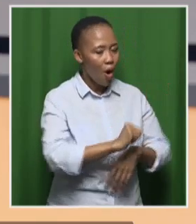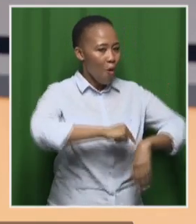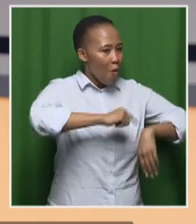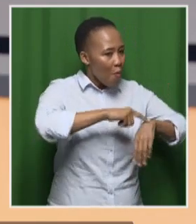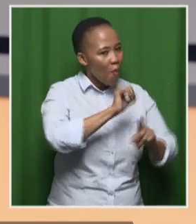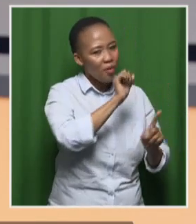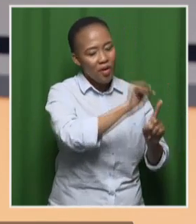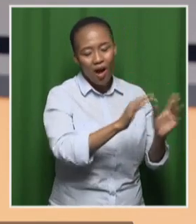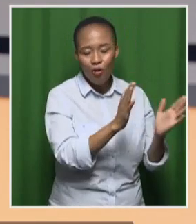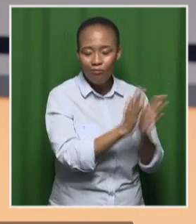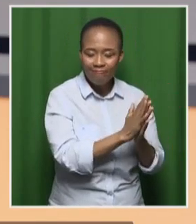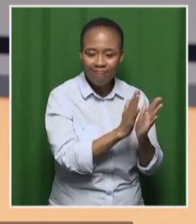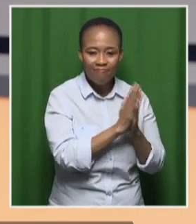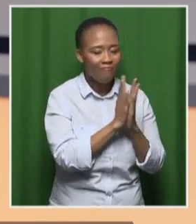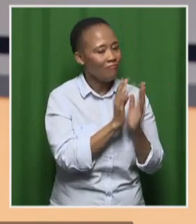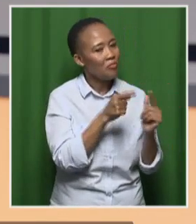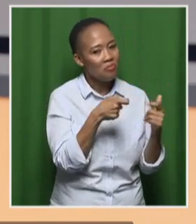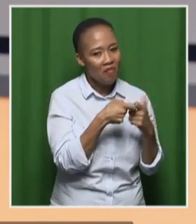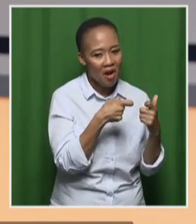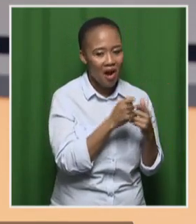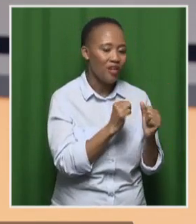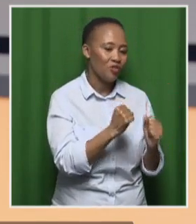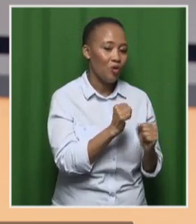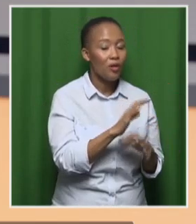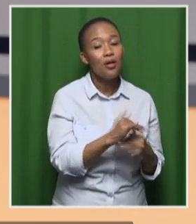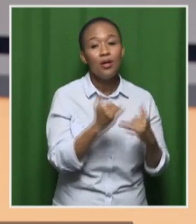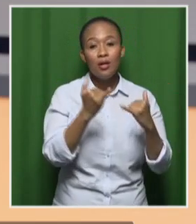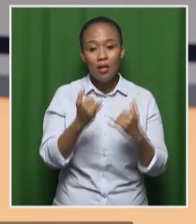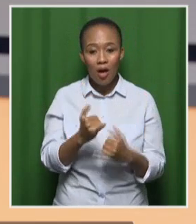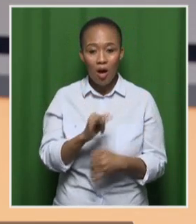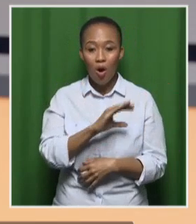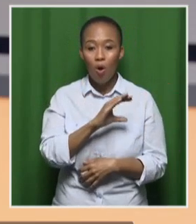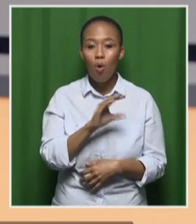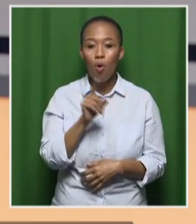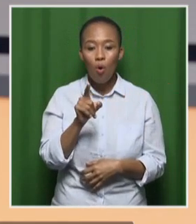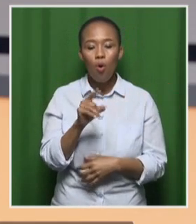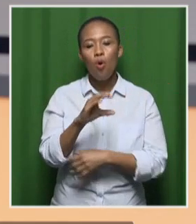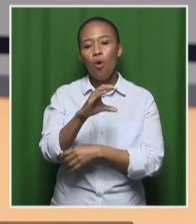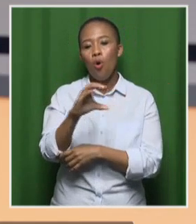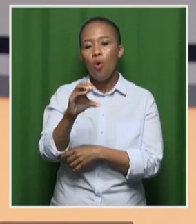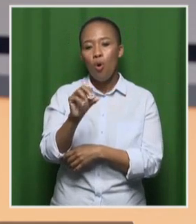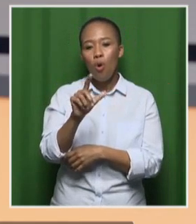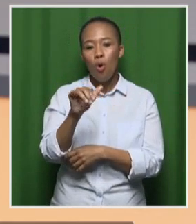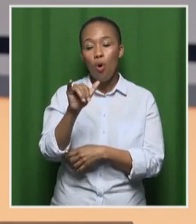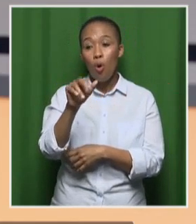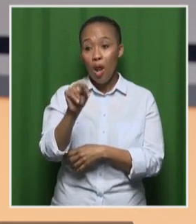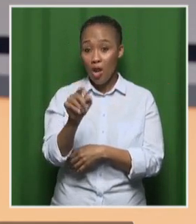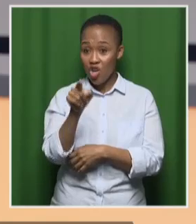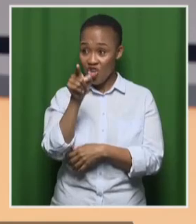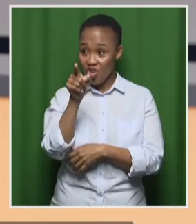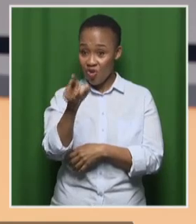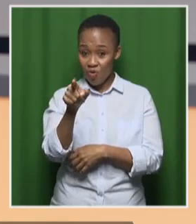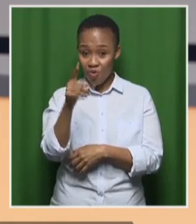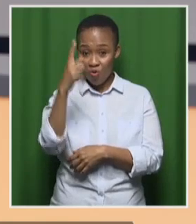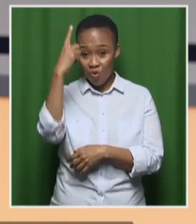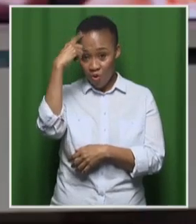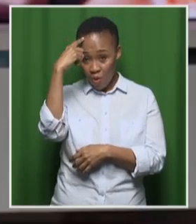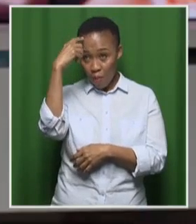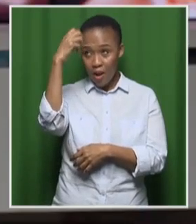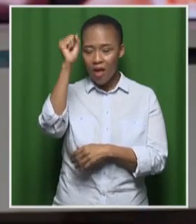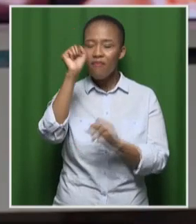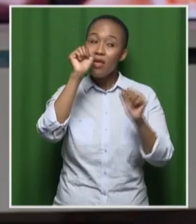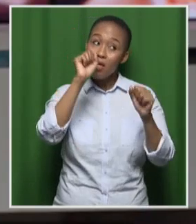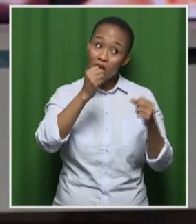deep within. What is it that always makes Colin Nathan believe in the light at the end of the tunnel?